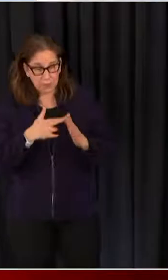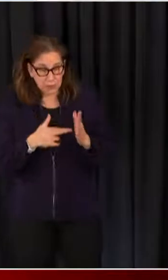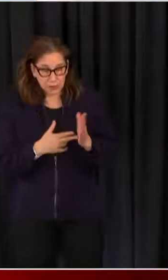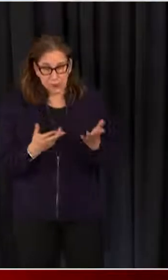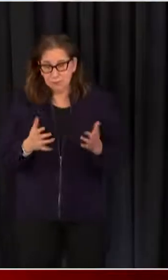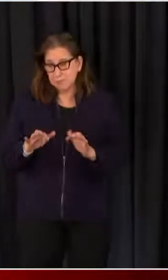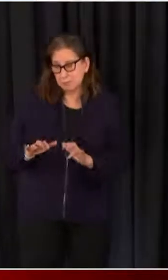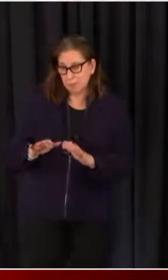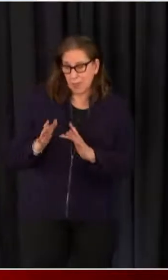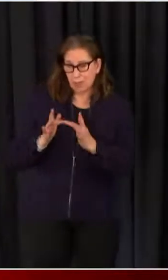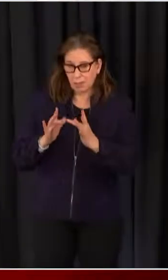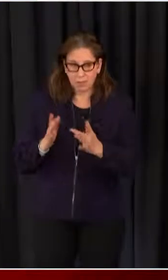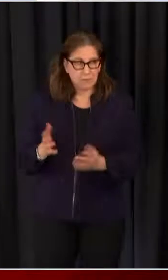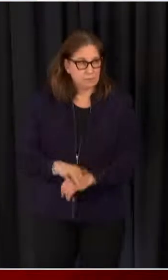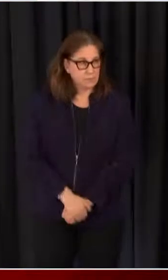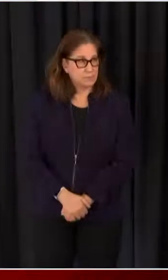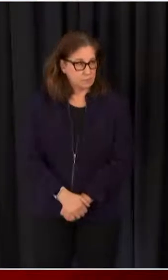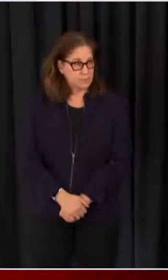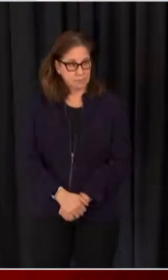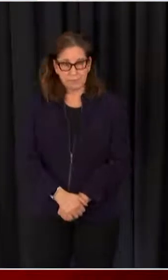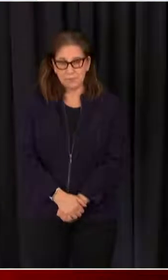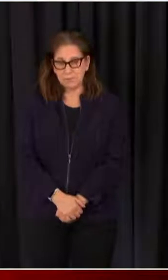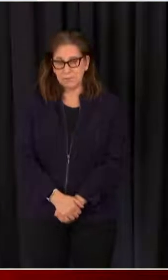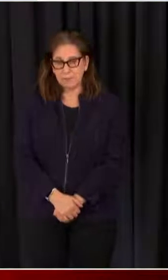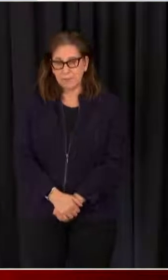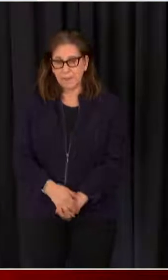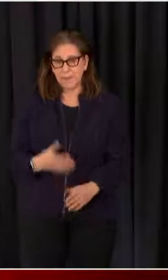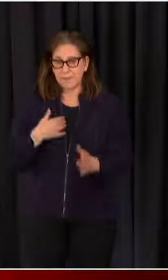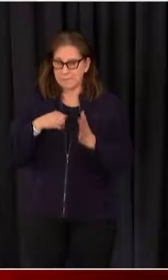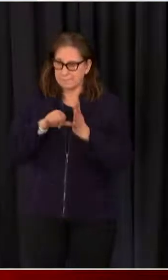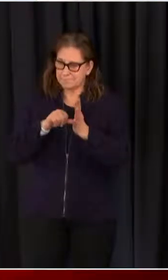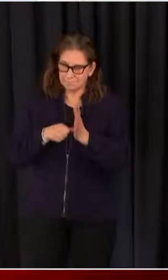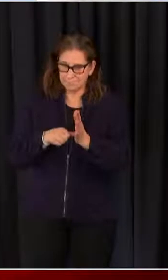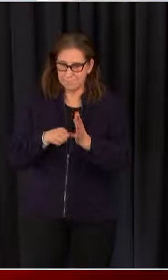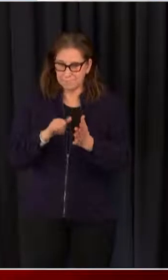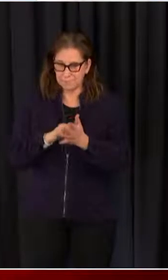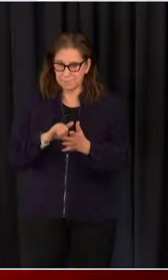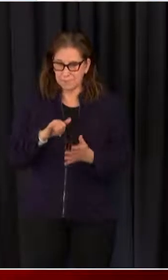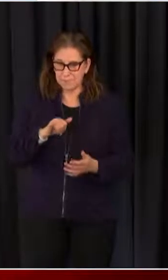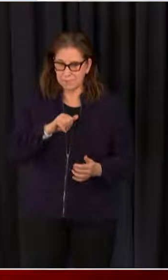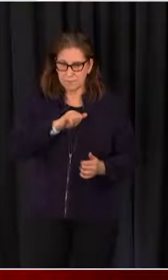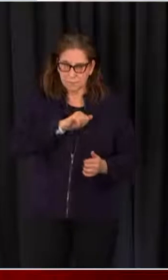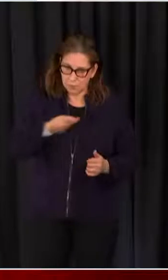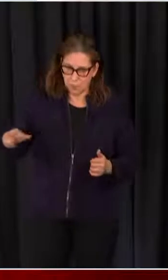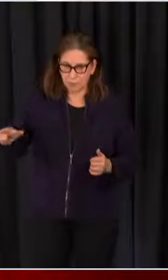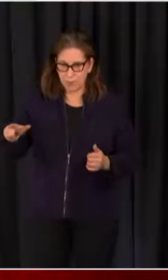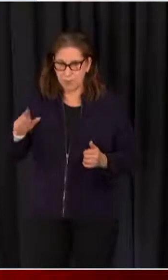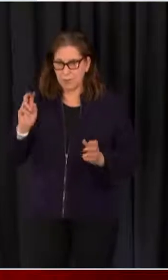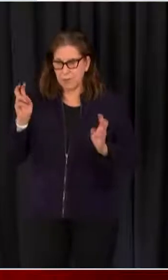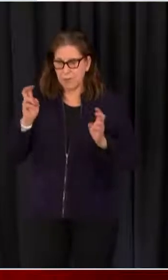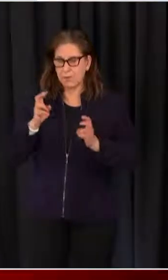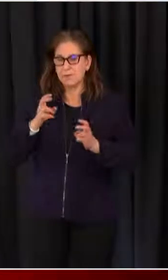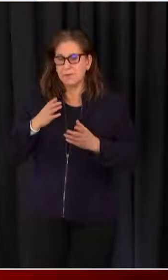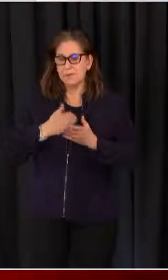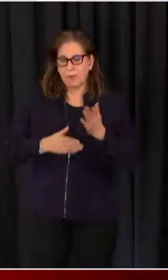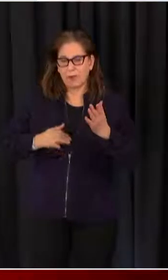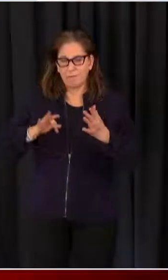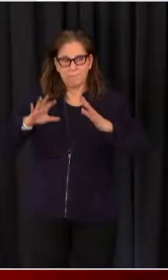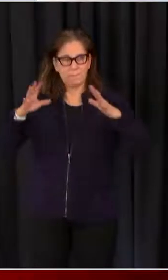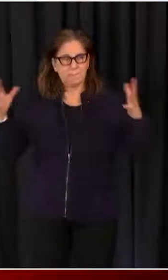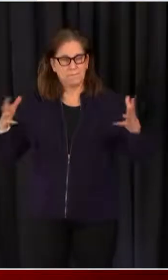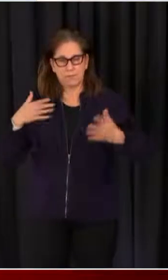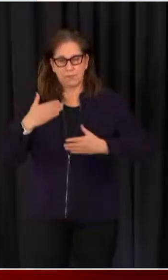vaccine appointment. Underscoring all of this is that the process and the cadence by which we receive vaccines from the